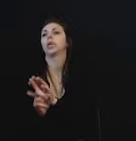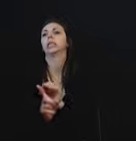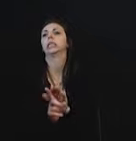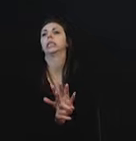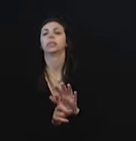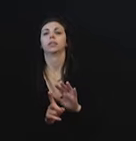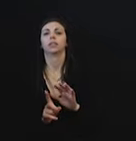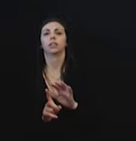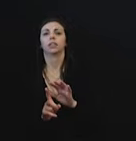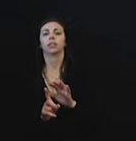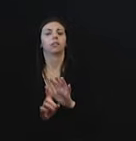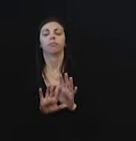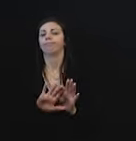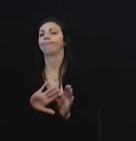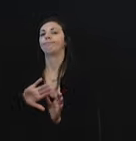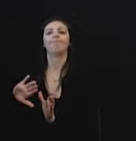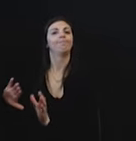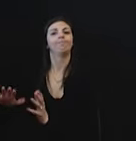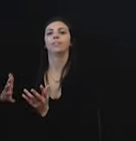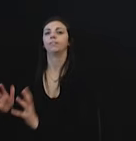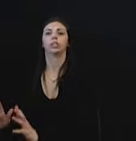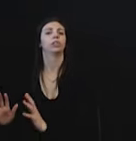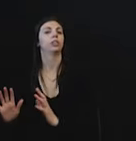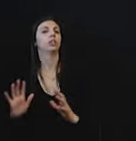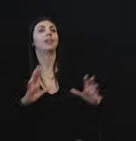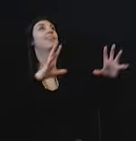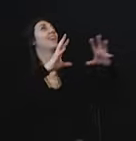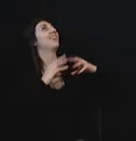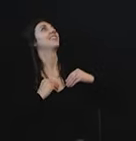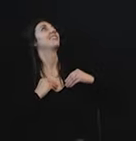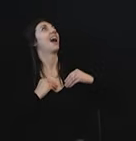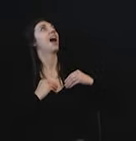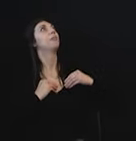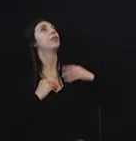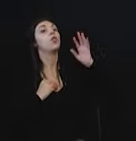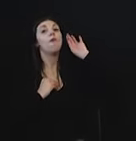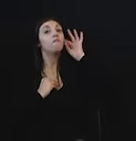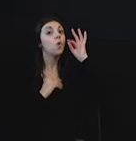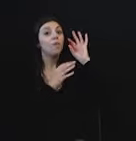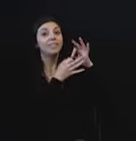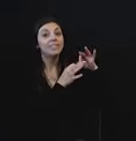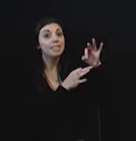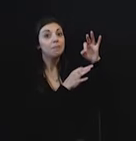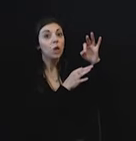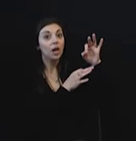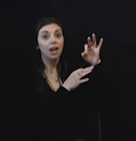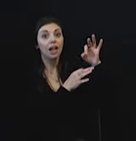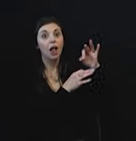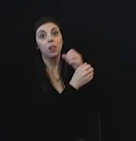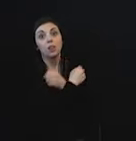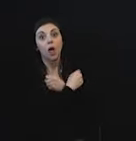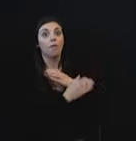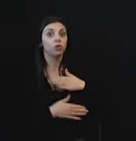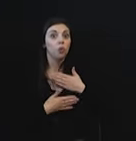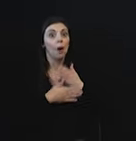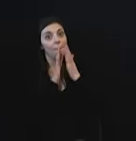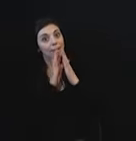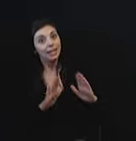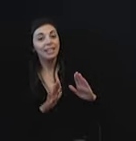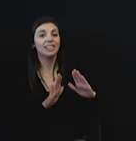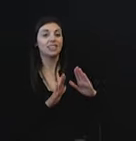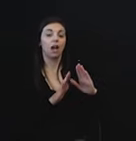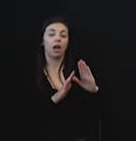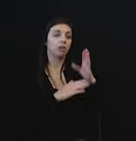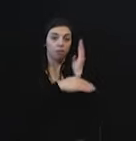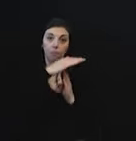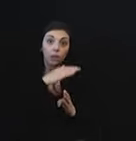and accepting the priorities of Jesus, love, joy, peace, patience, humility, truth. We